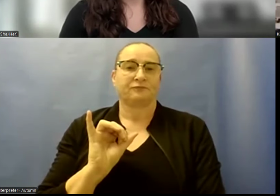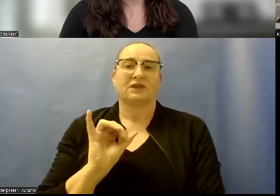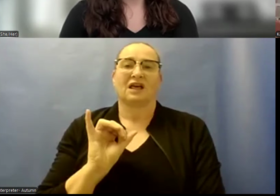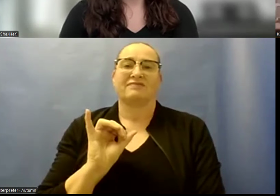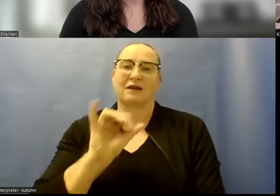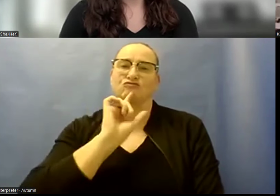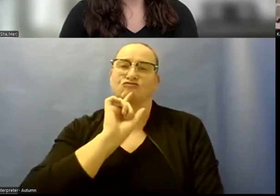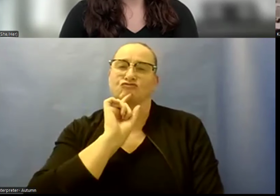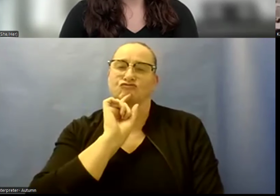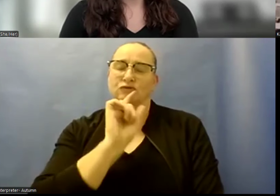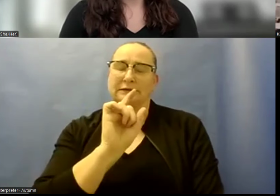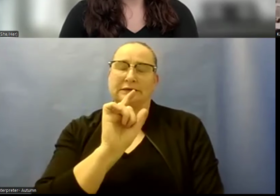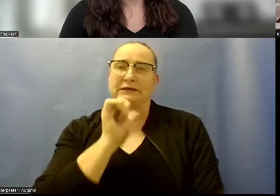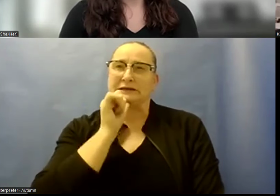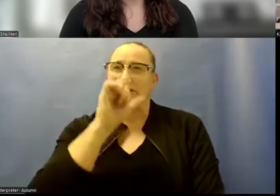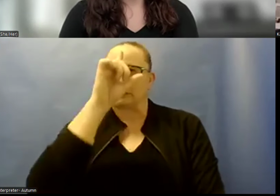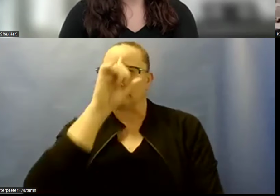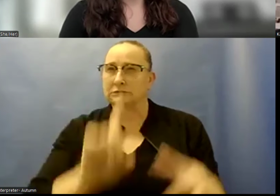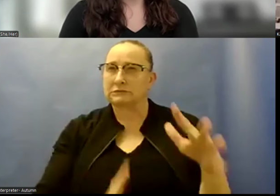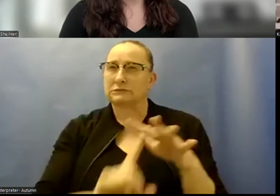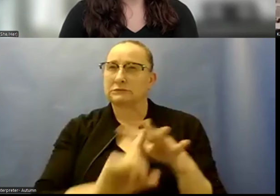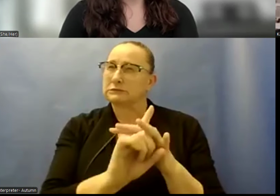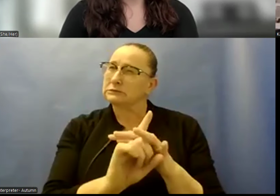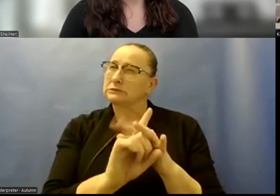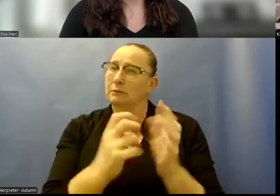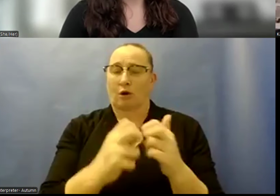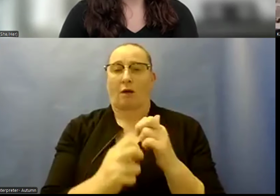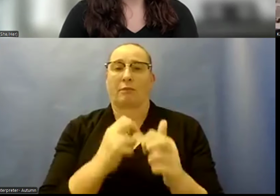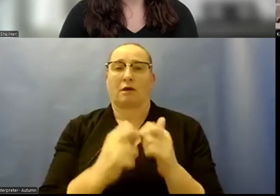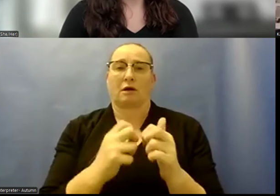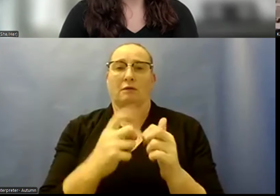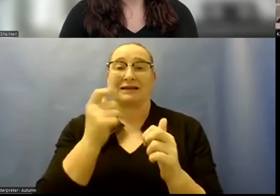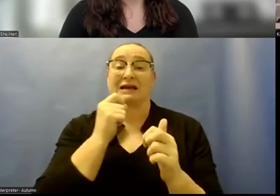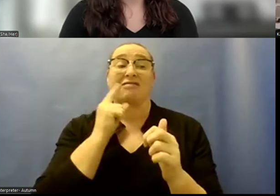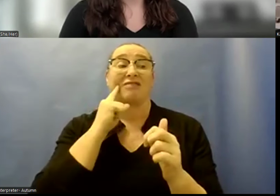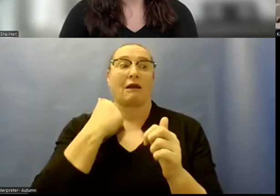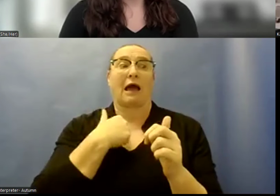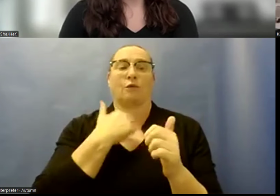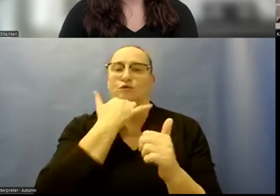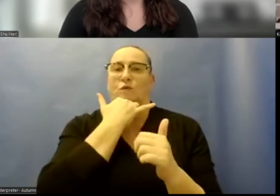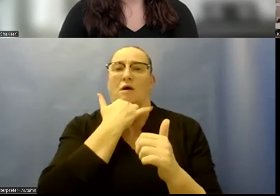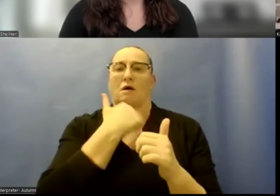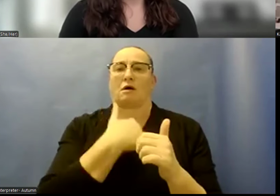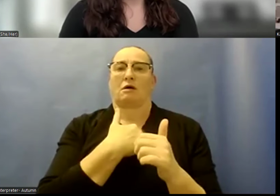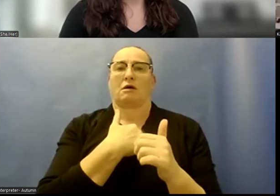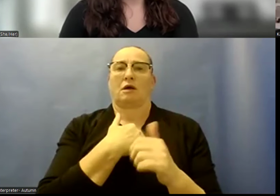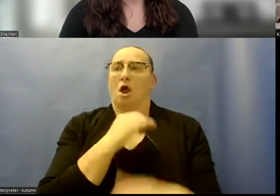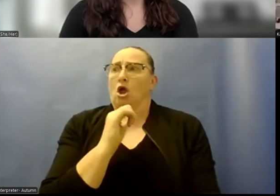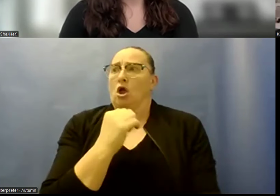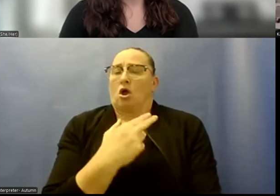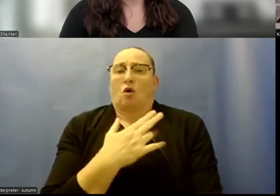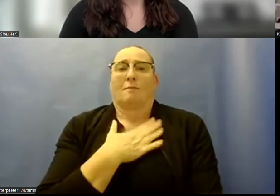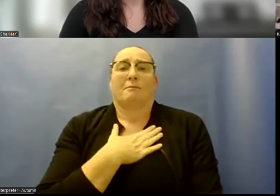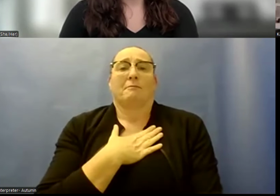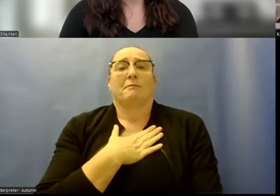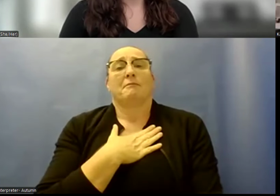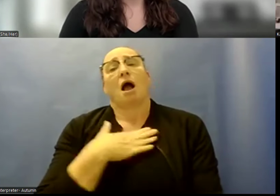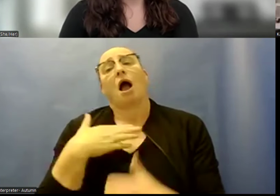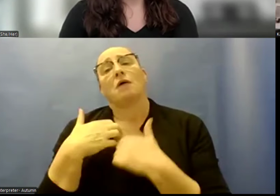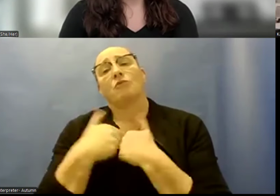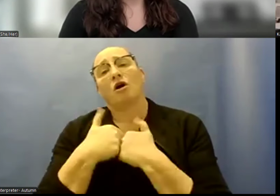really didn't resonate as a red flag to me, because I thought I was in the wrong. It was, oh, my boyfriend just did this